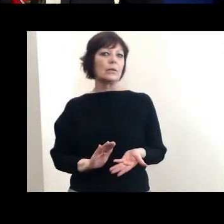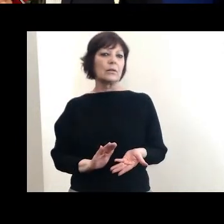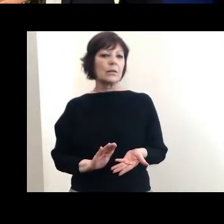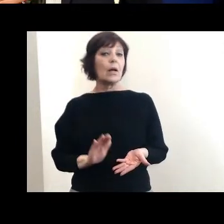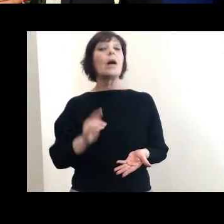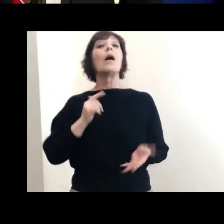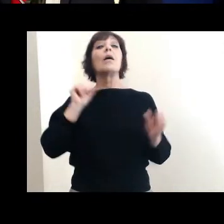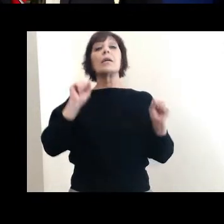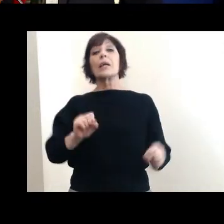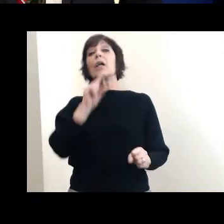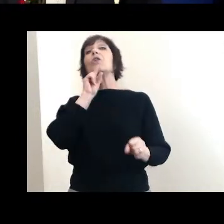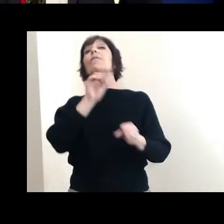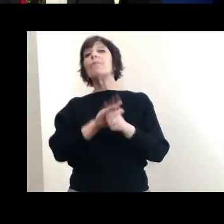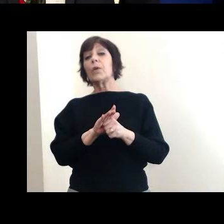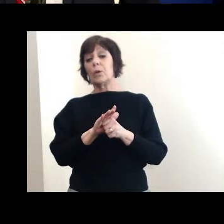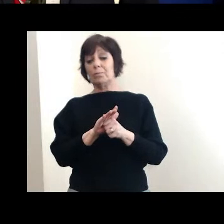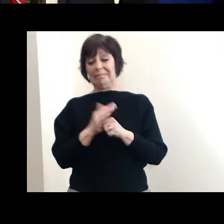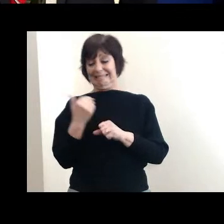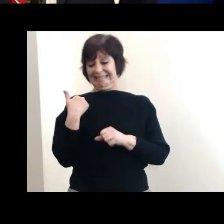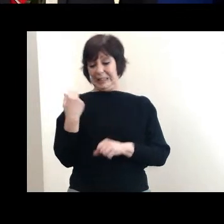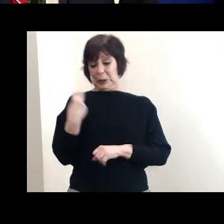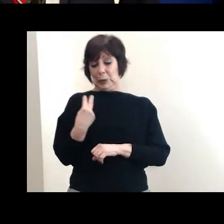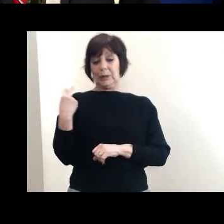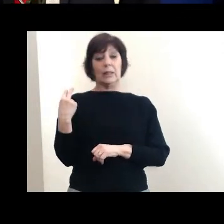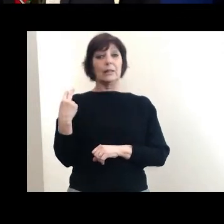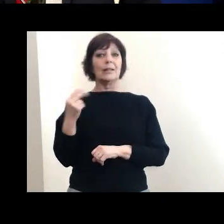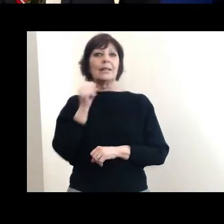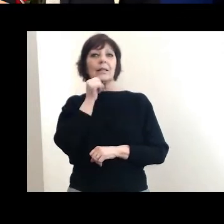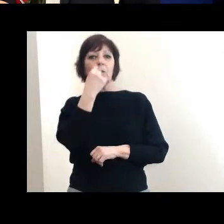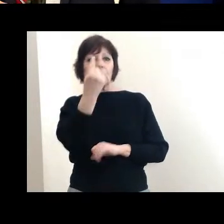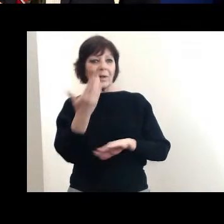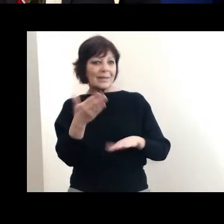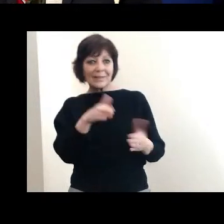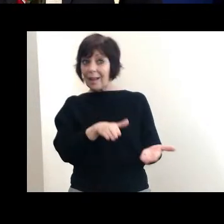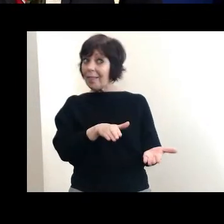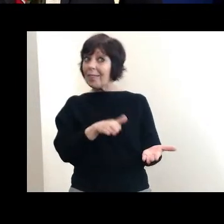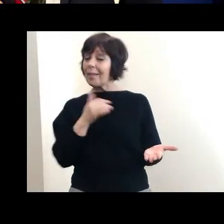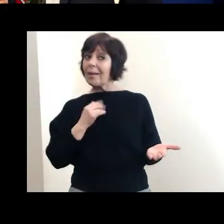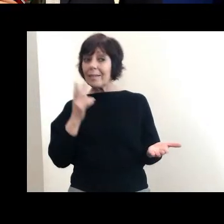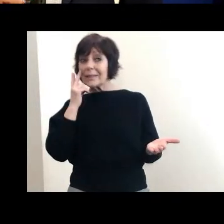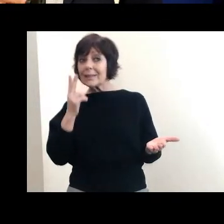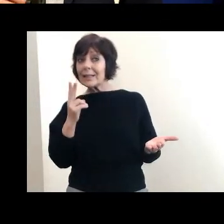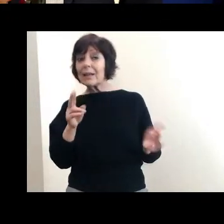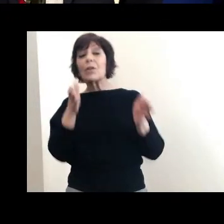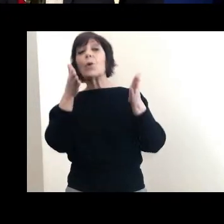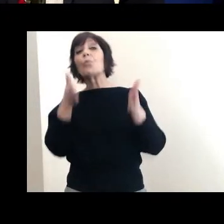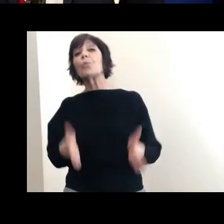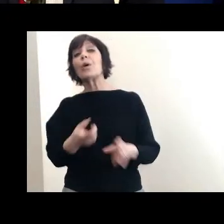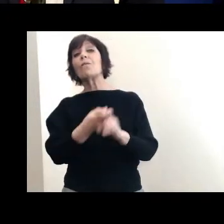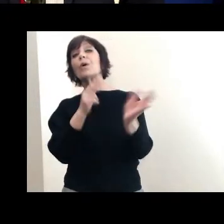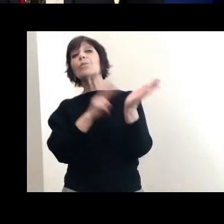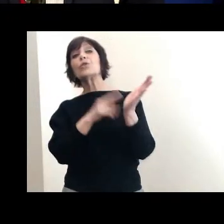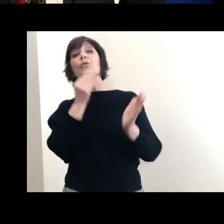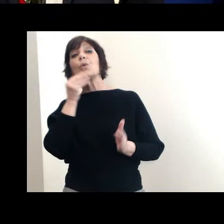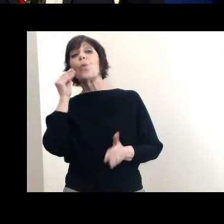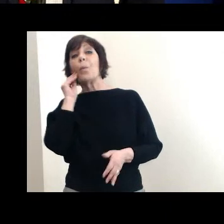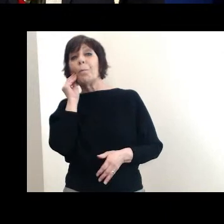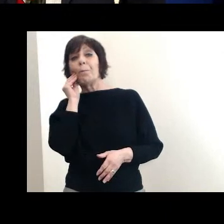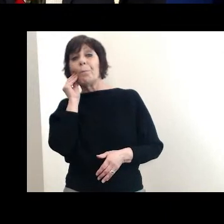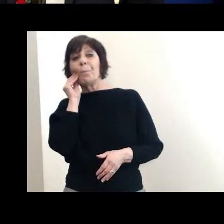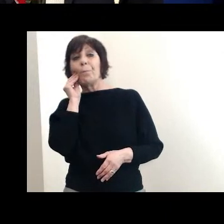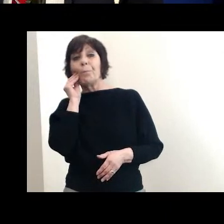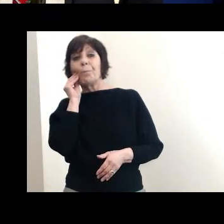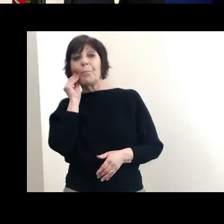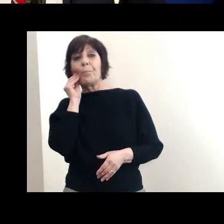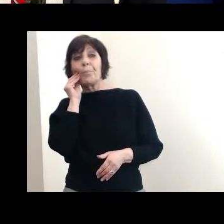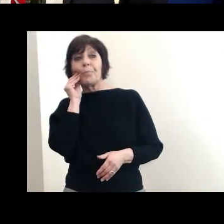can confirm that the last 2 days, we did not have a death in the reports that I had seen of an individual from a nursing home, either